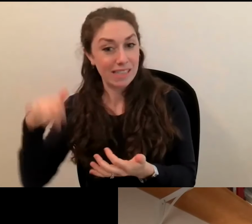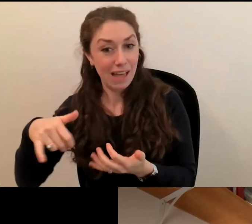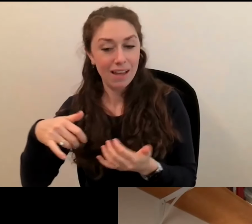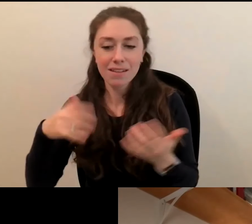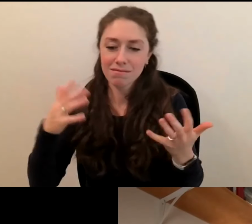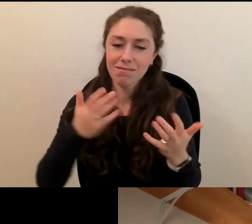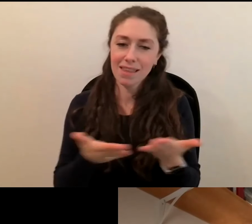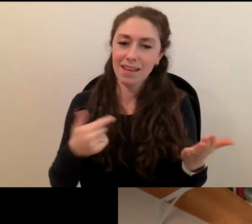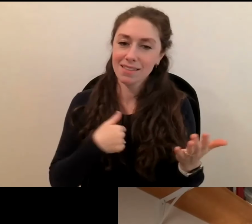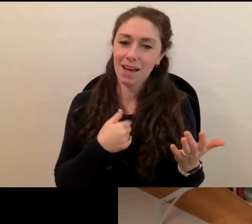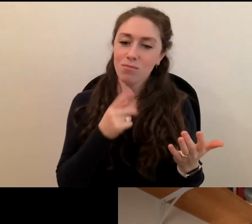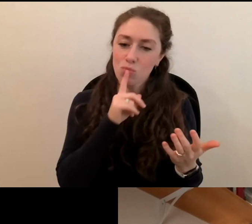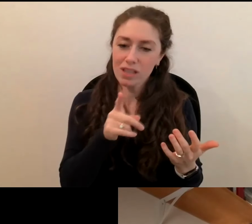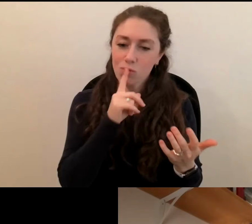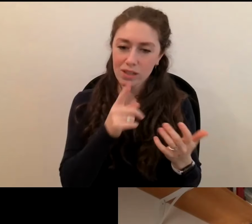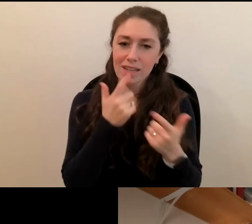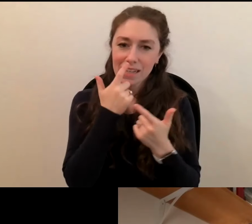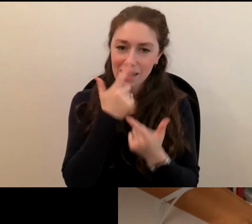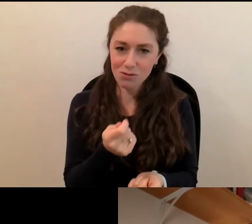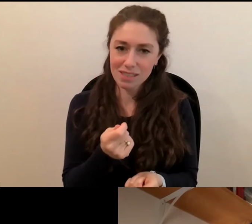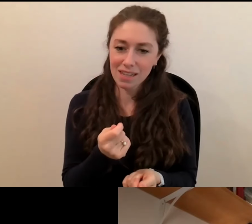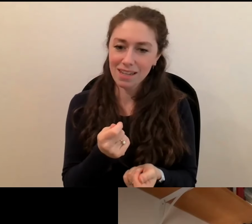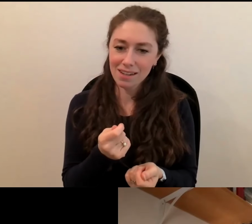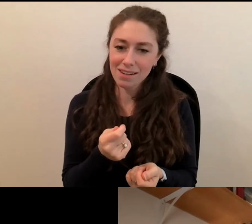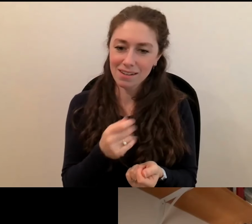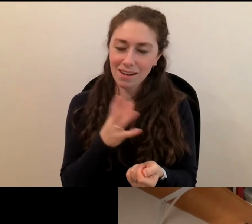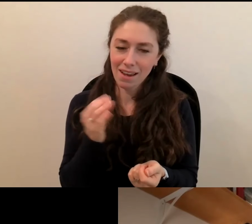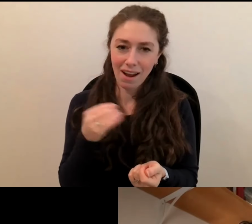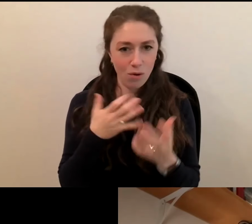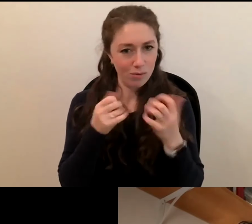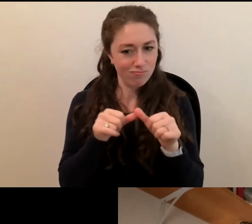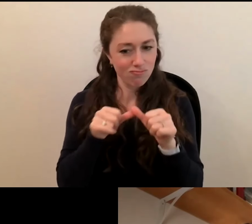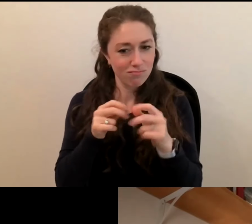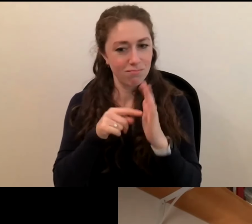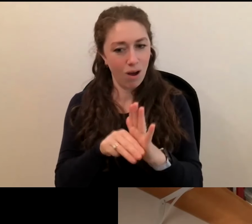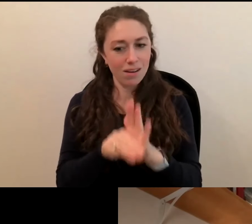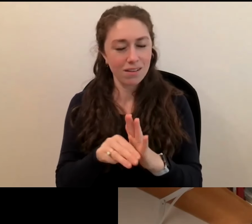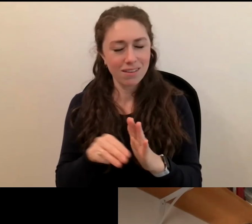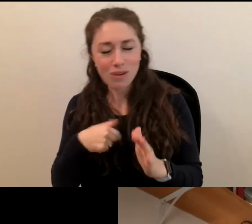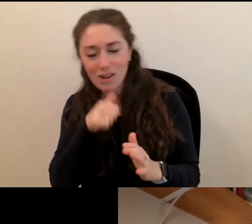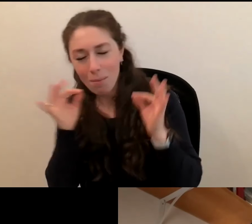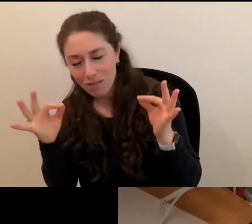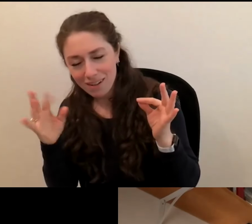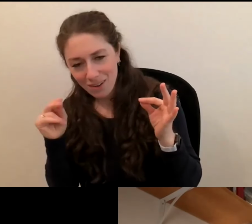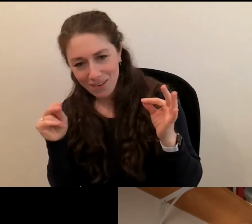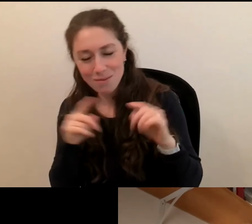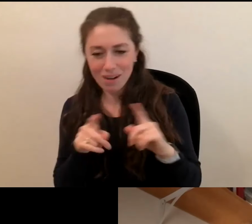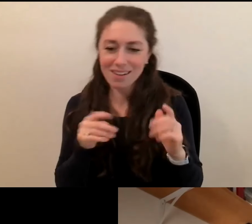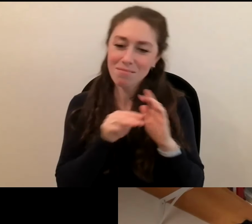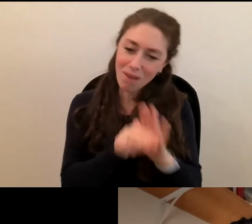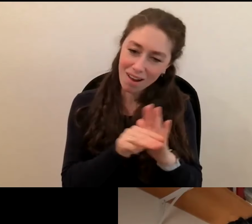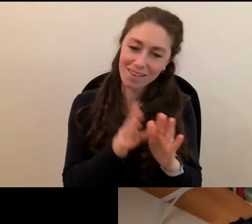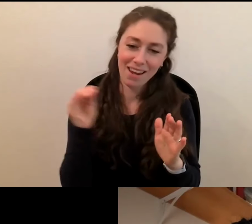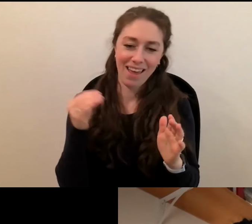things that I'm really, really interested in kind of modeling, not that we're perfect, modeling and